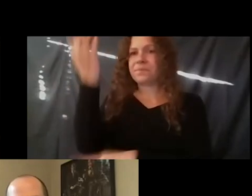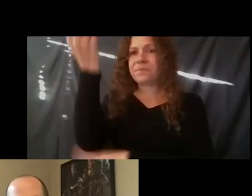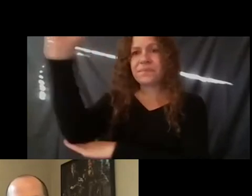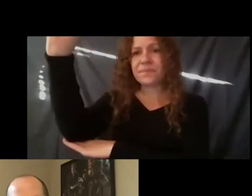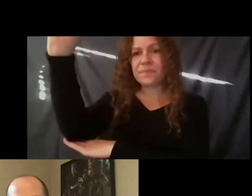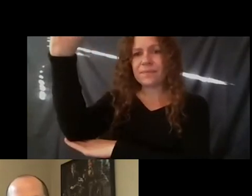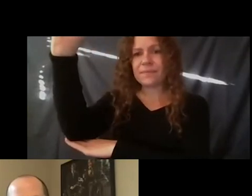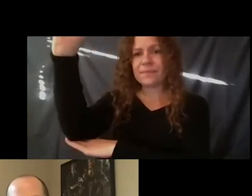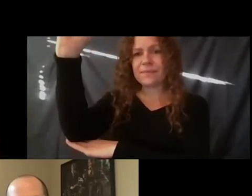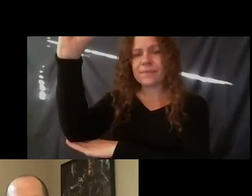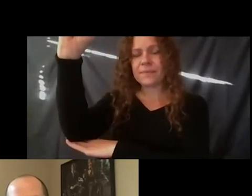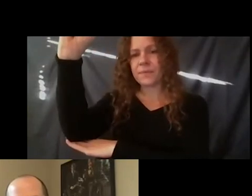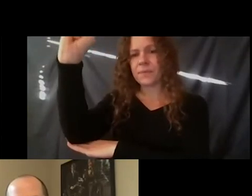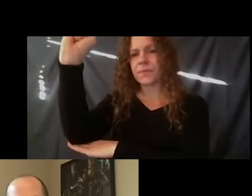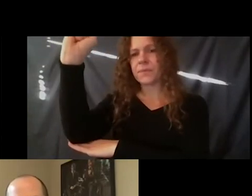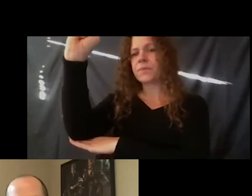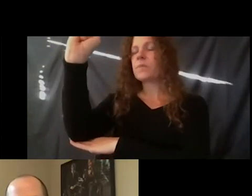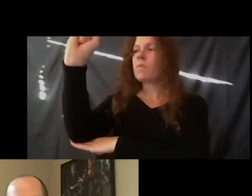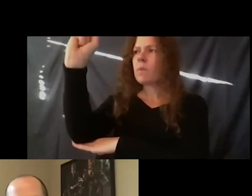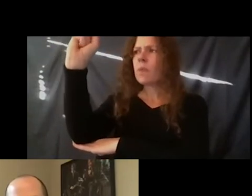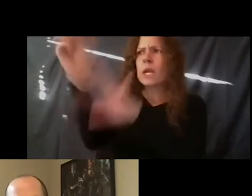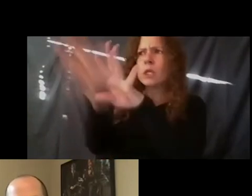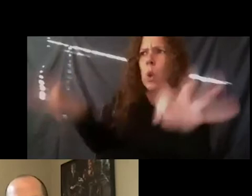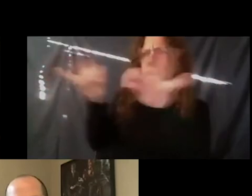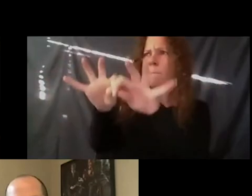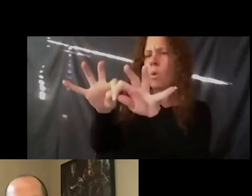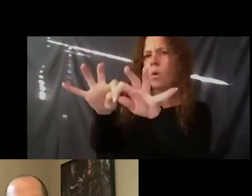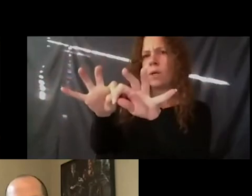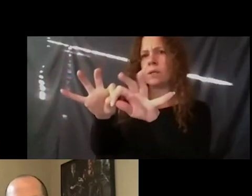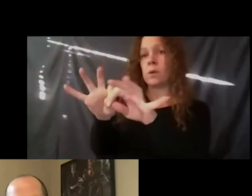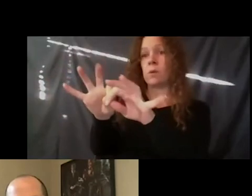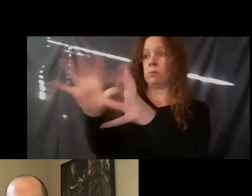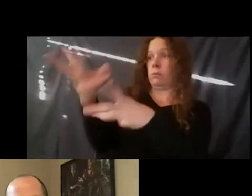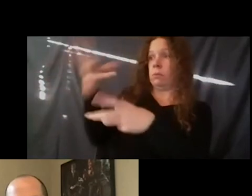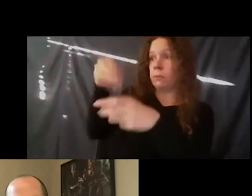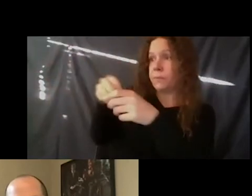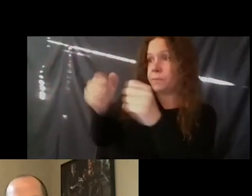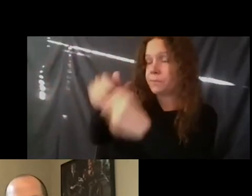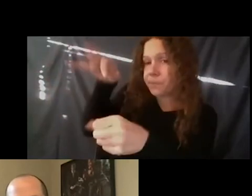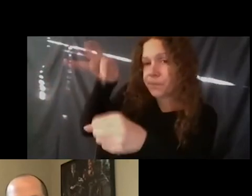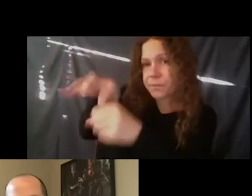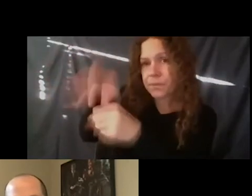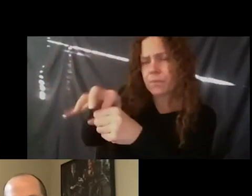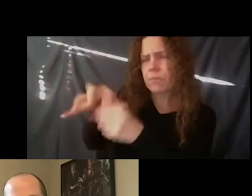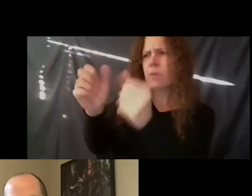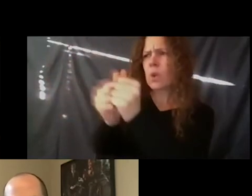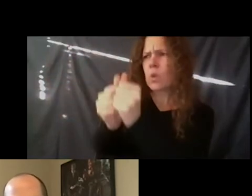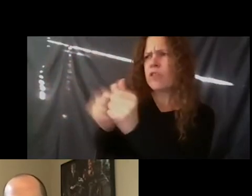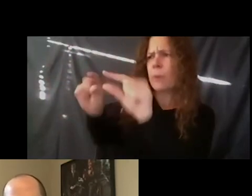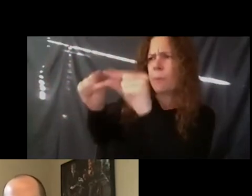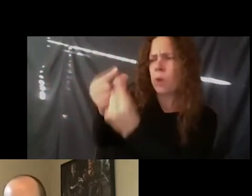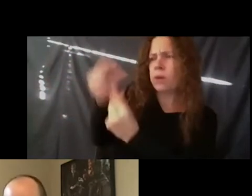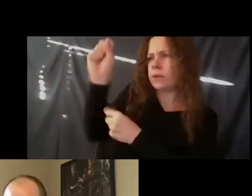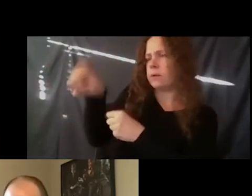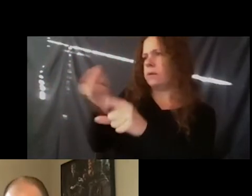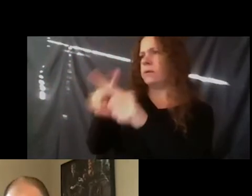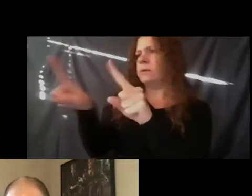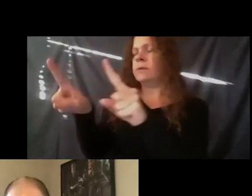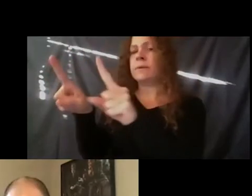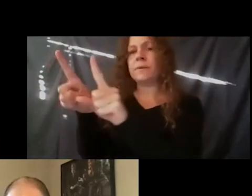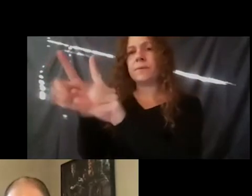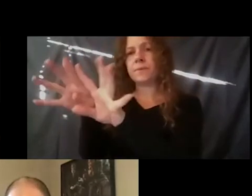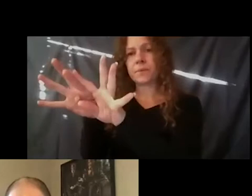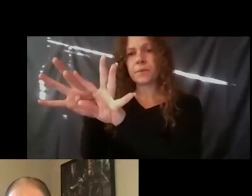politics, organizing into the vote, maybe into the party. But I want to say, this is